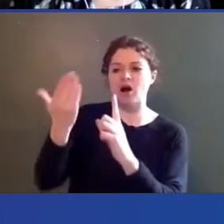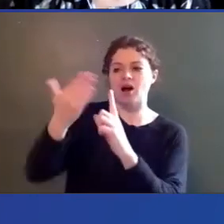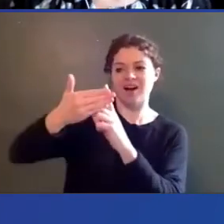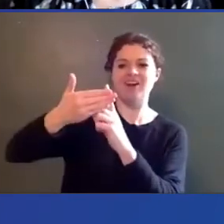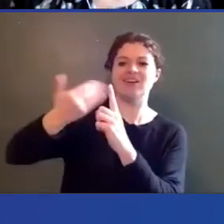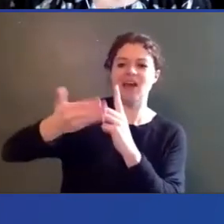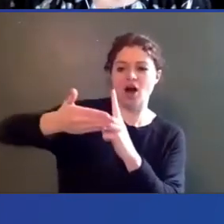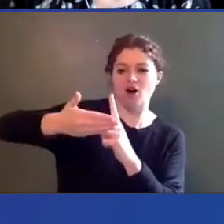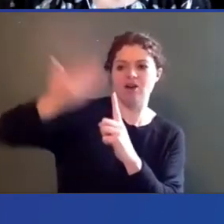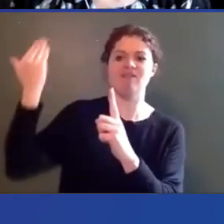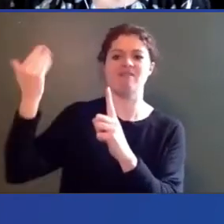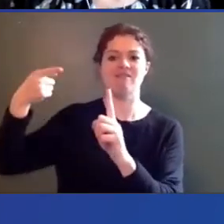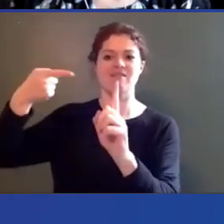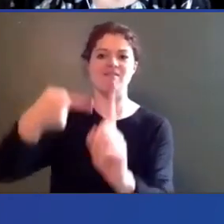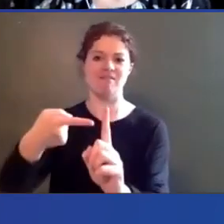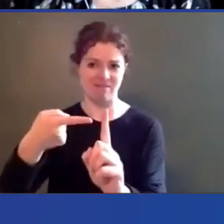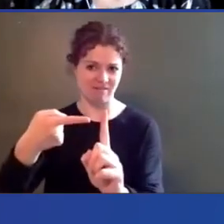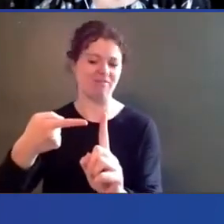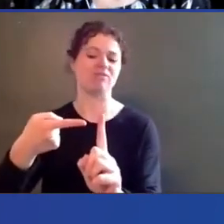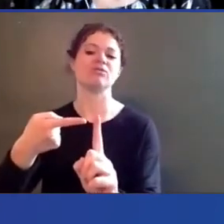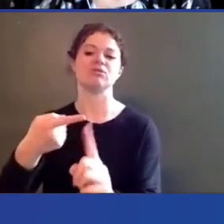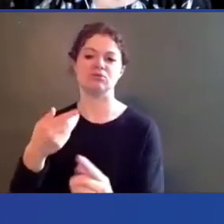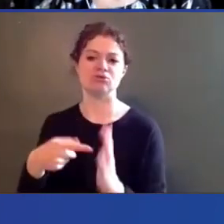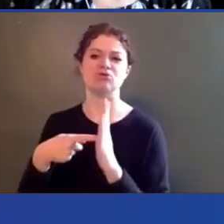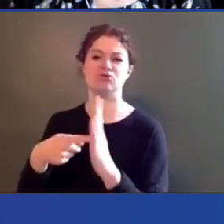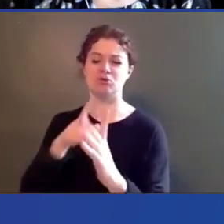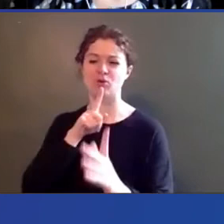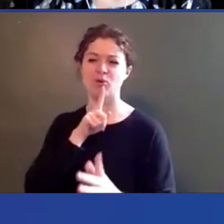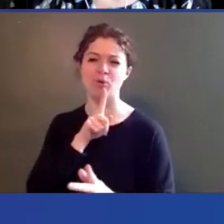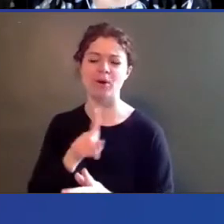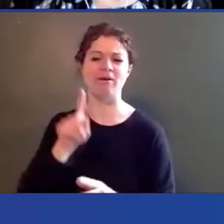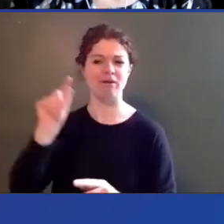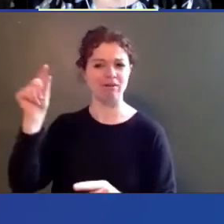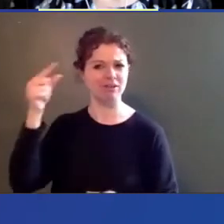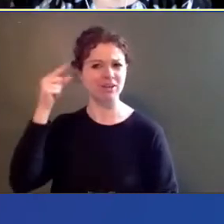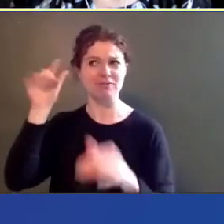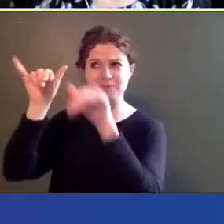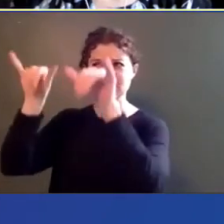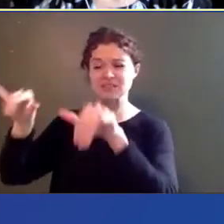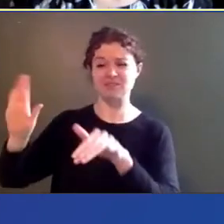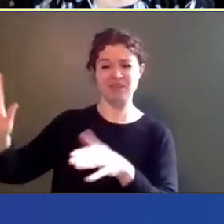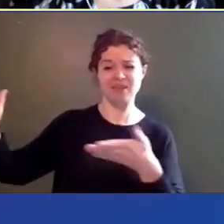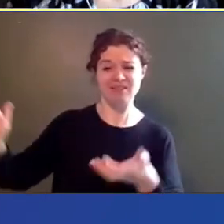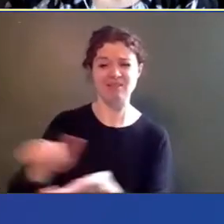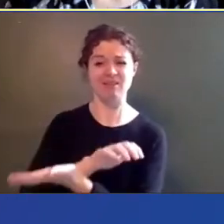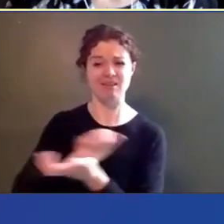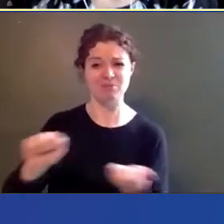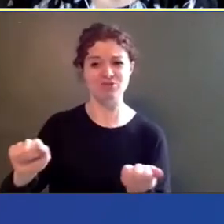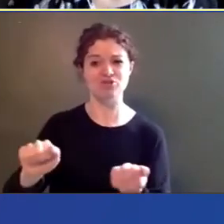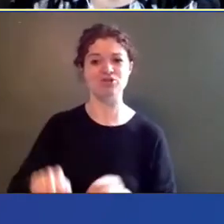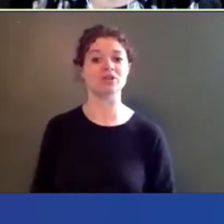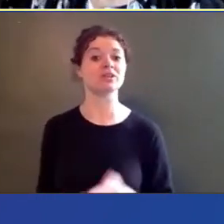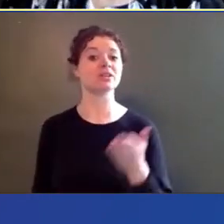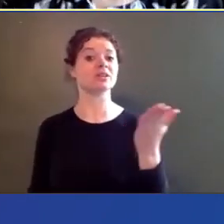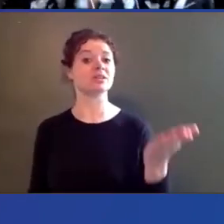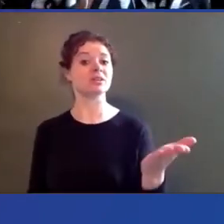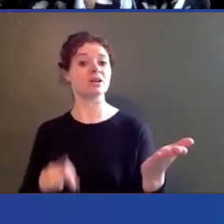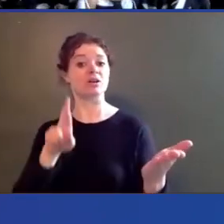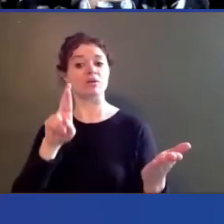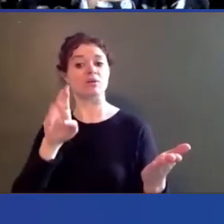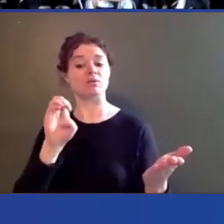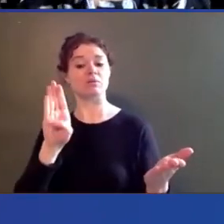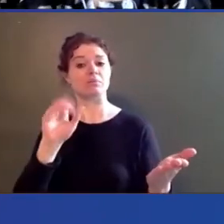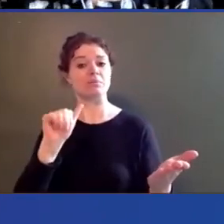the real damage that the system does on a regular basis. Rebecca, I want to bring you in just because, especially as